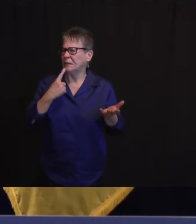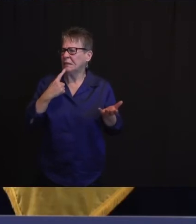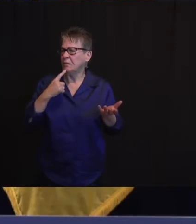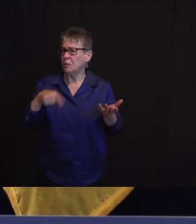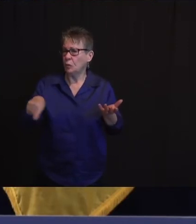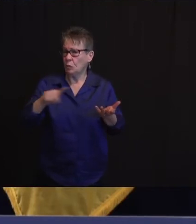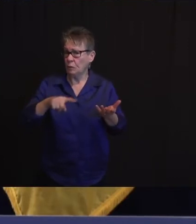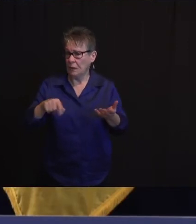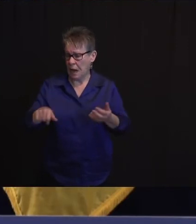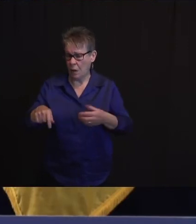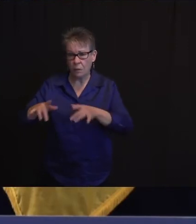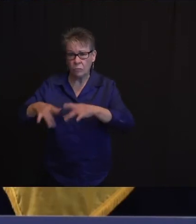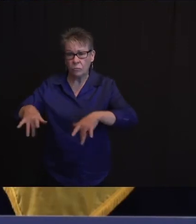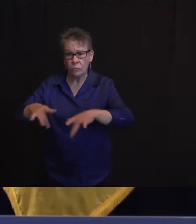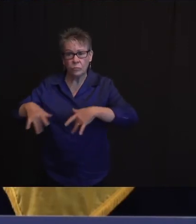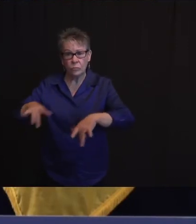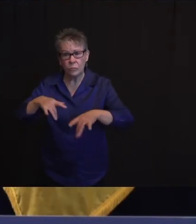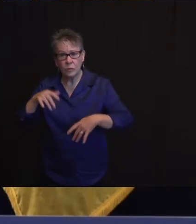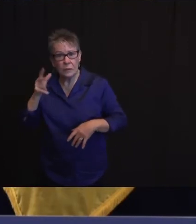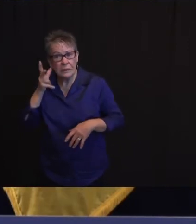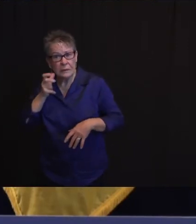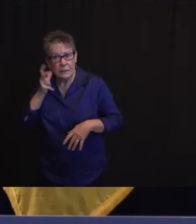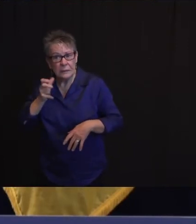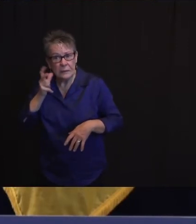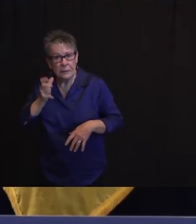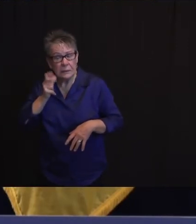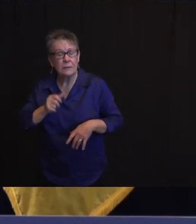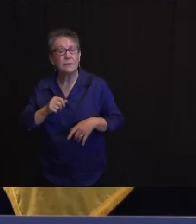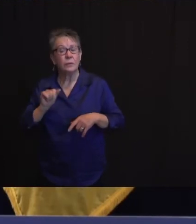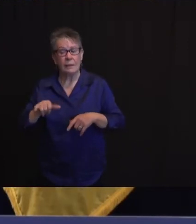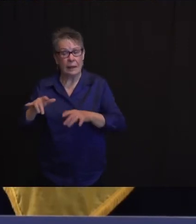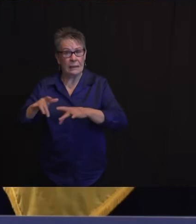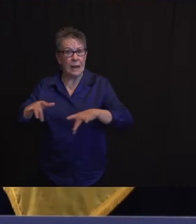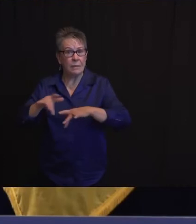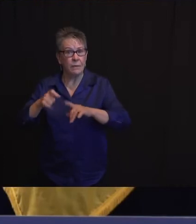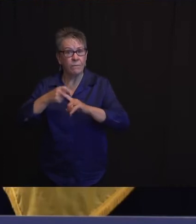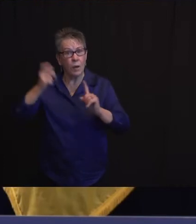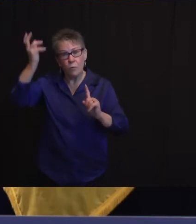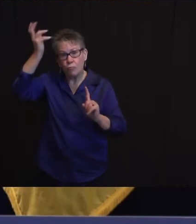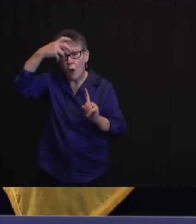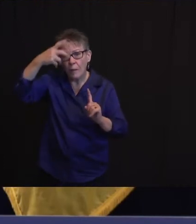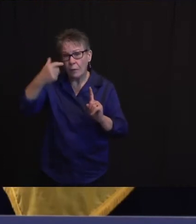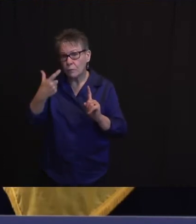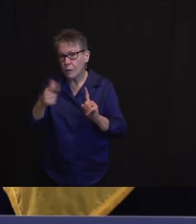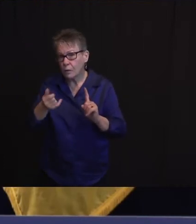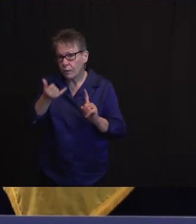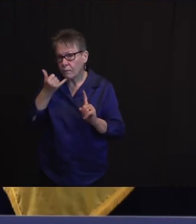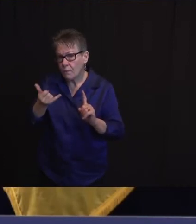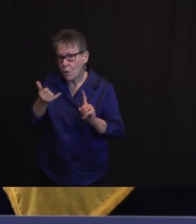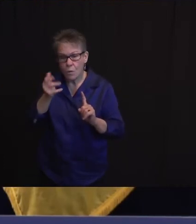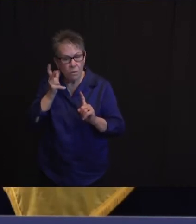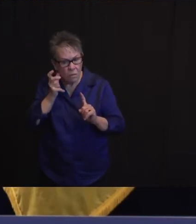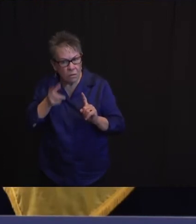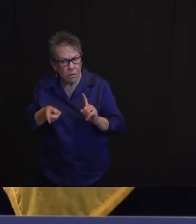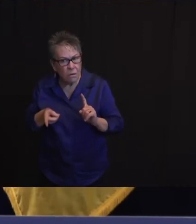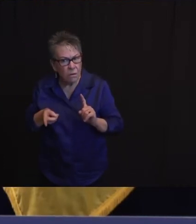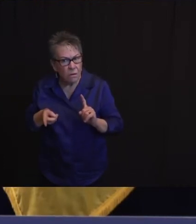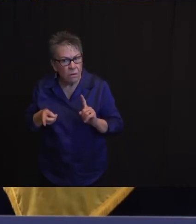Trump and the Georgia Secretary of State? And if so, what is your response? And then I have one question from Dan